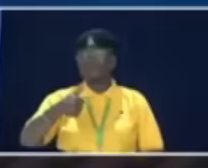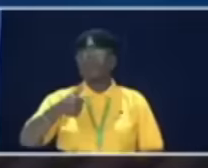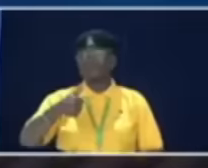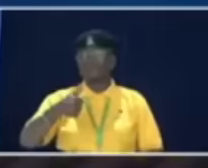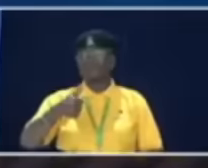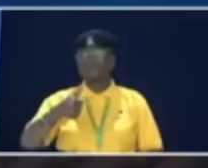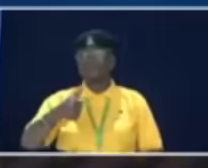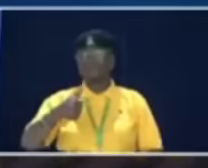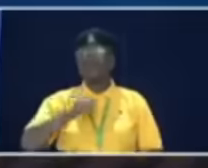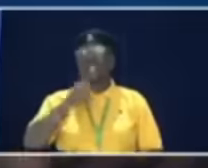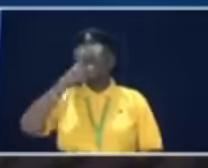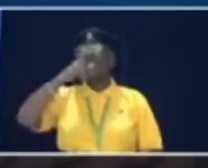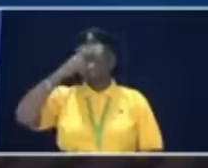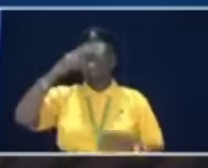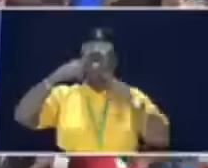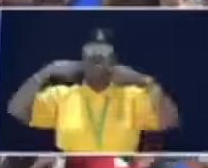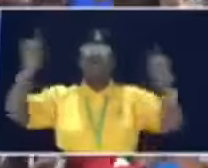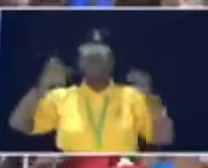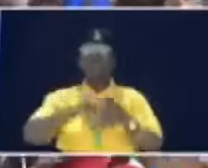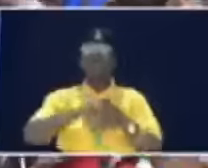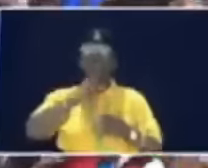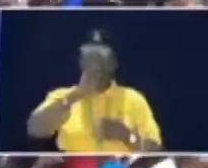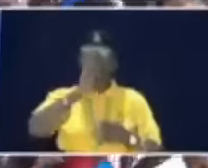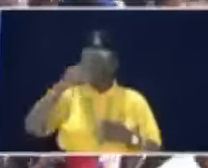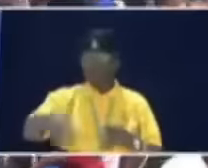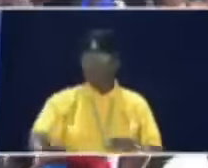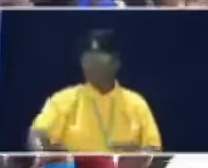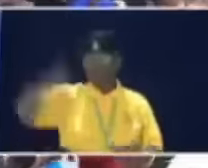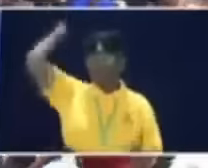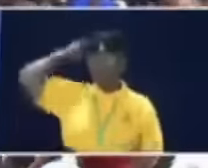pride, I decree they be uprooted tonight.